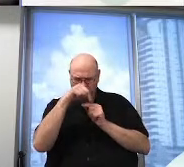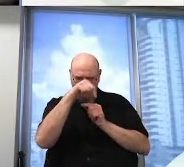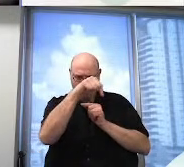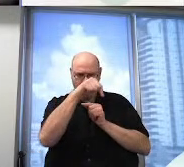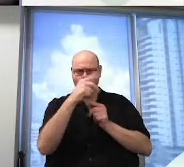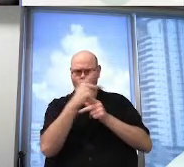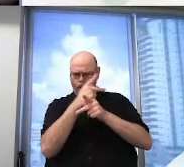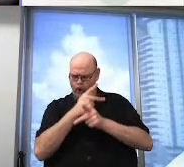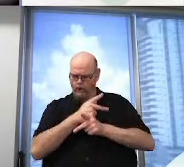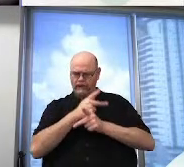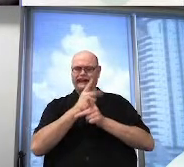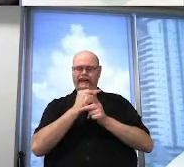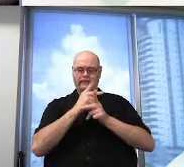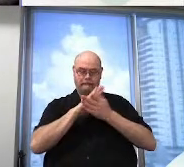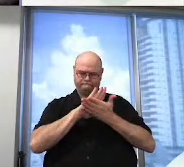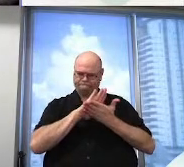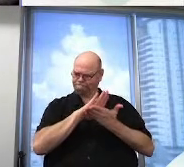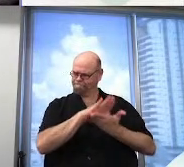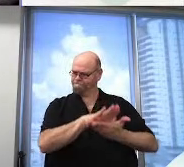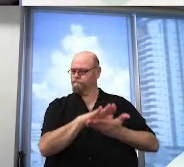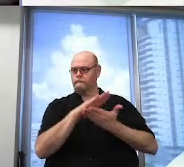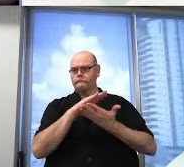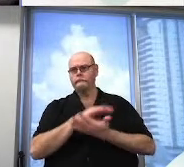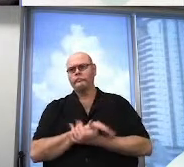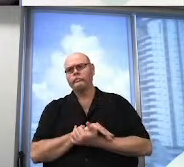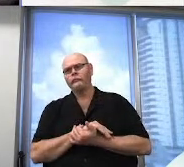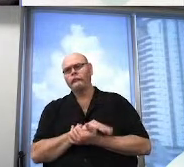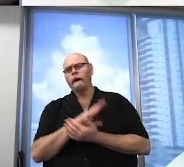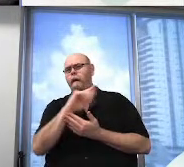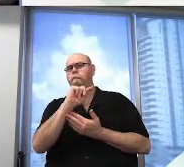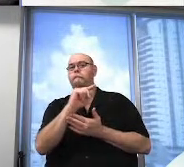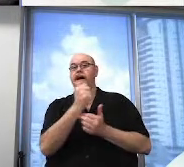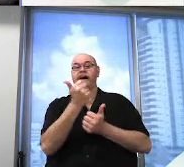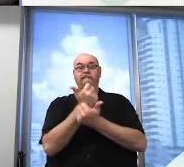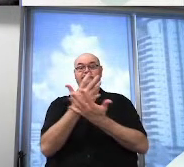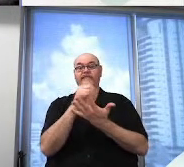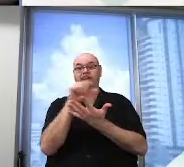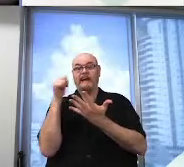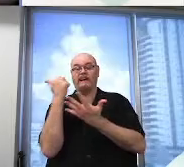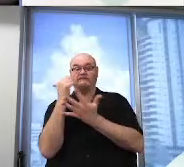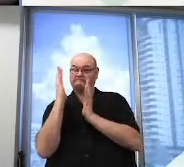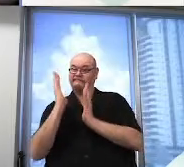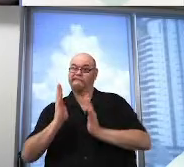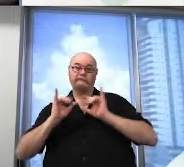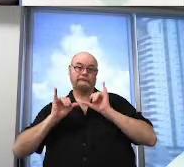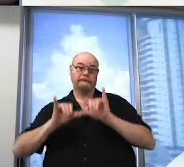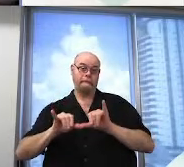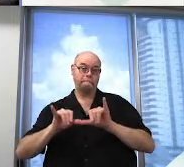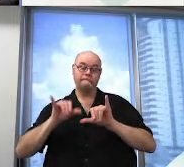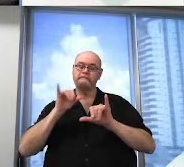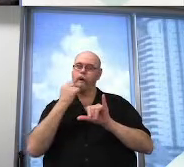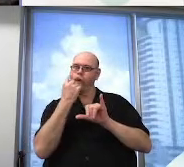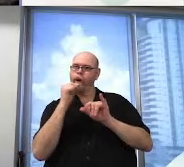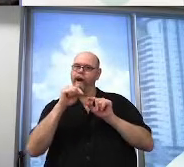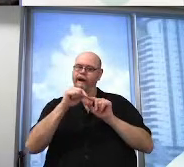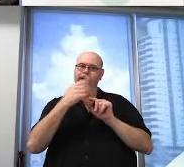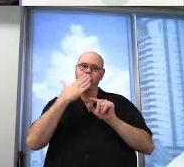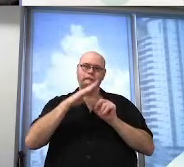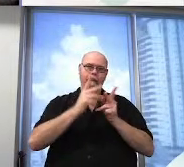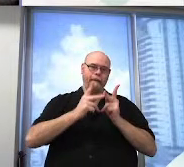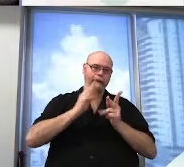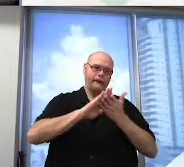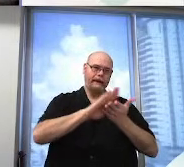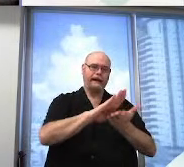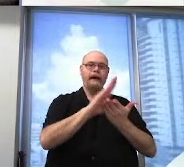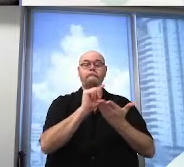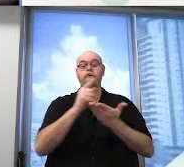it, and we will clear those spots, but we will leave everything else on the line. So when